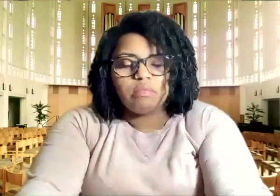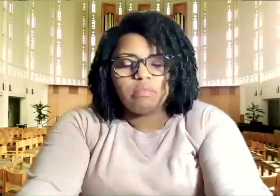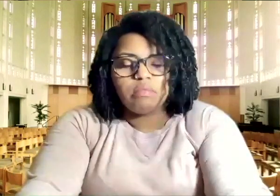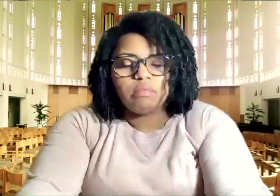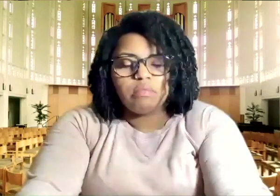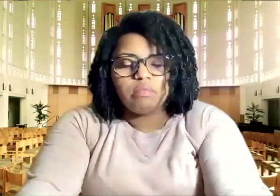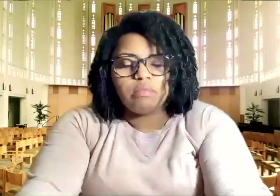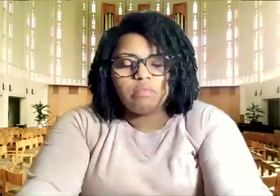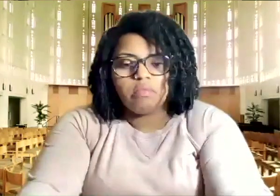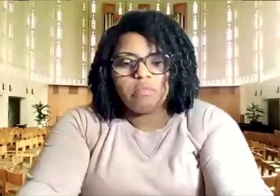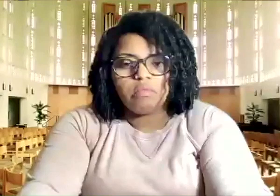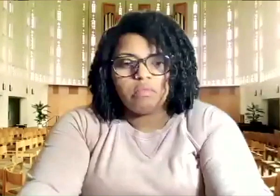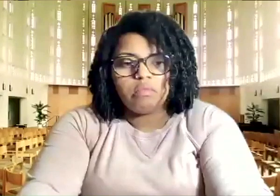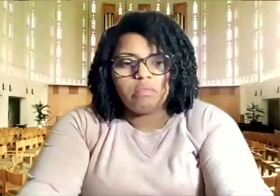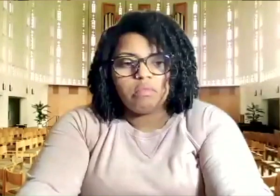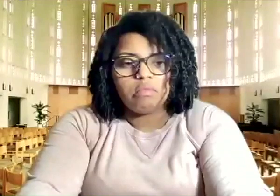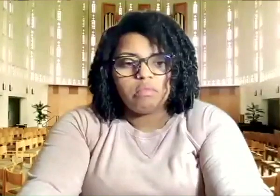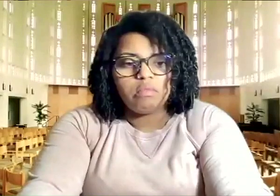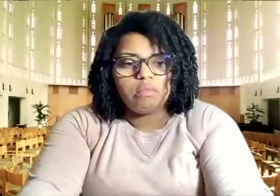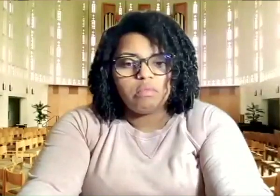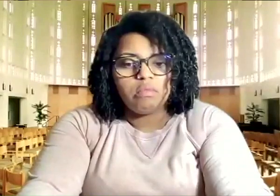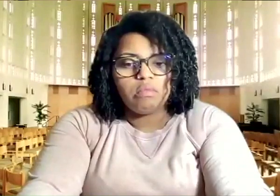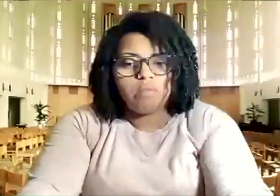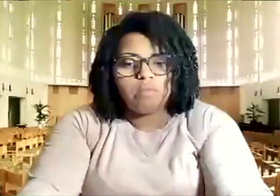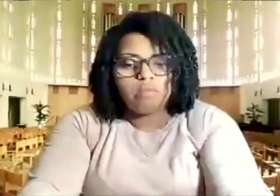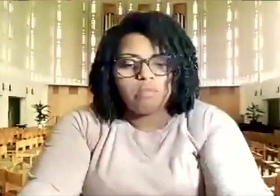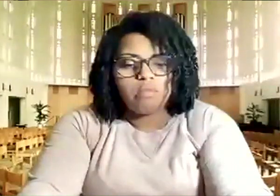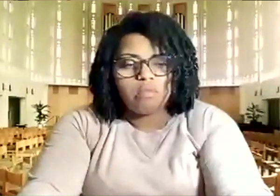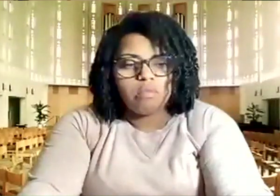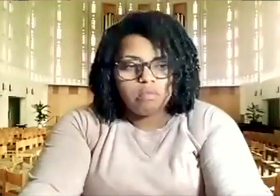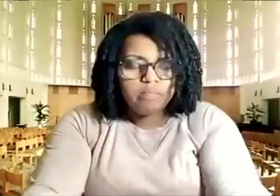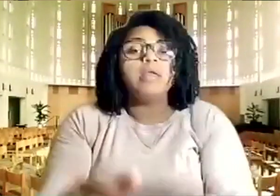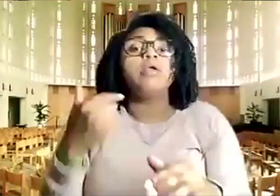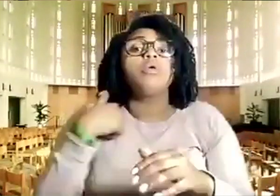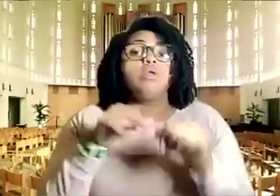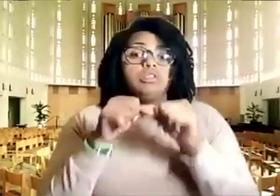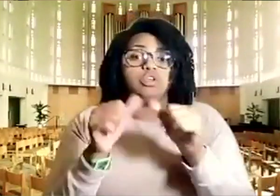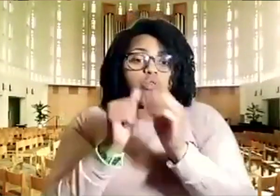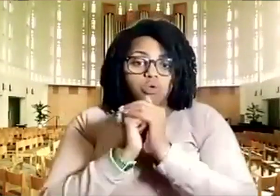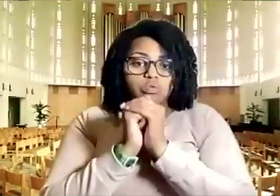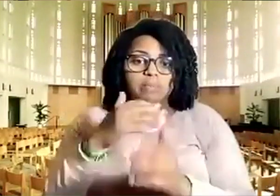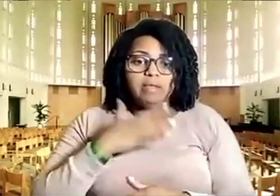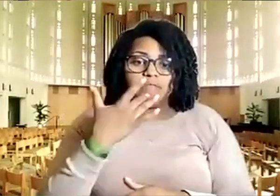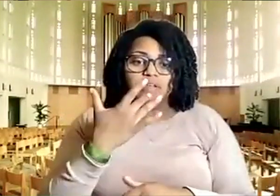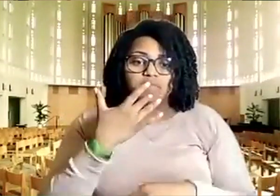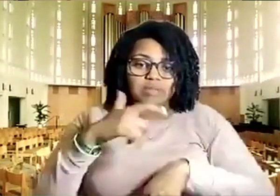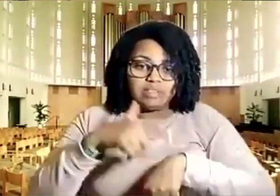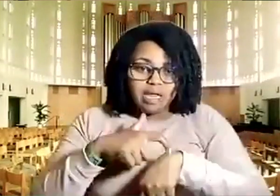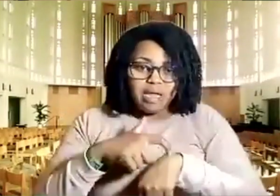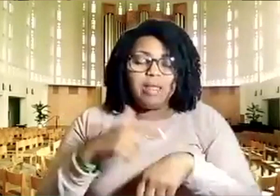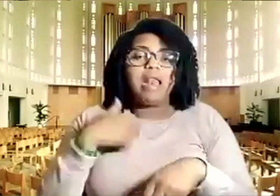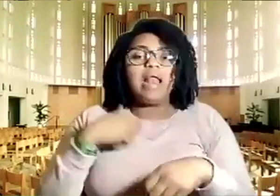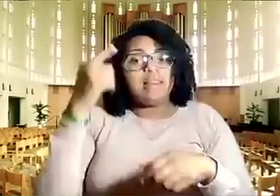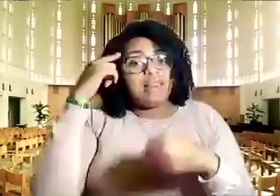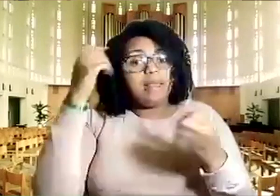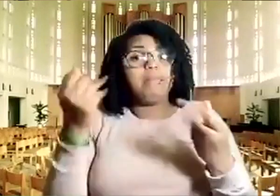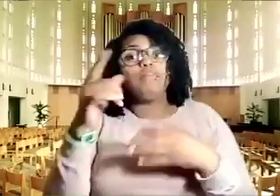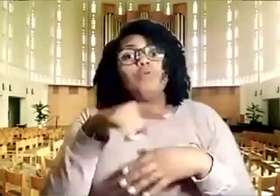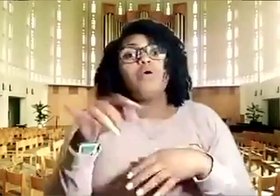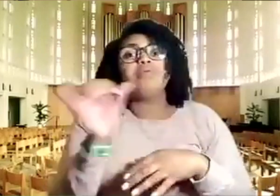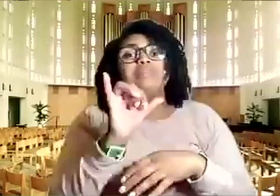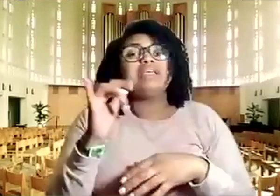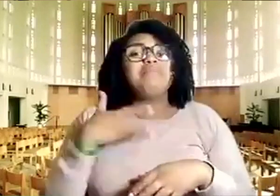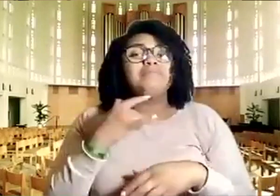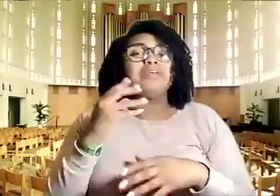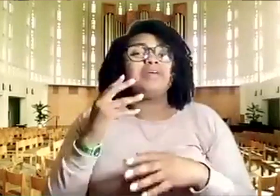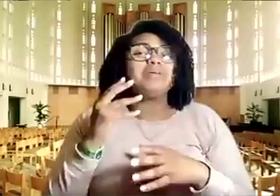And now, as we continue in worship, a favorite time of mine, and I think many of yours, the passing of the peace, I will